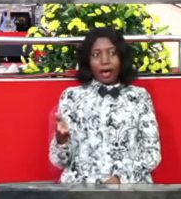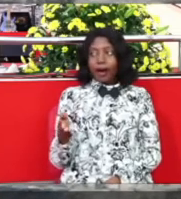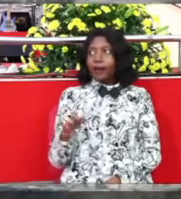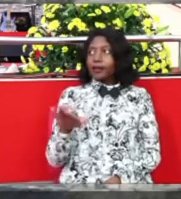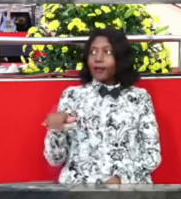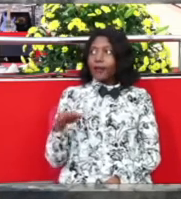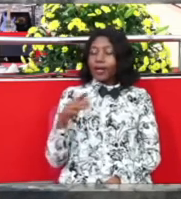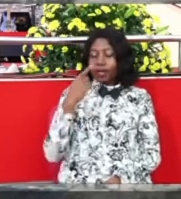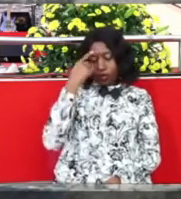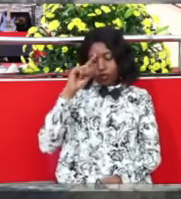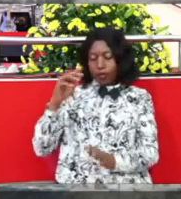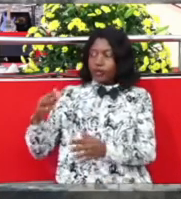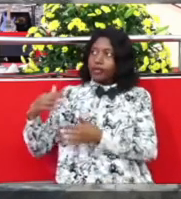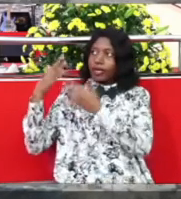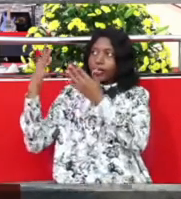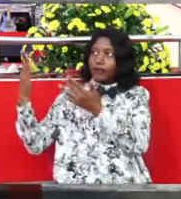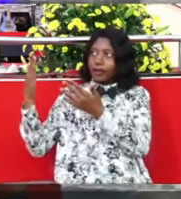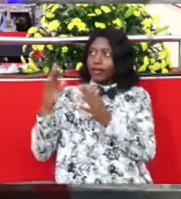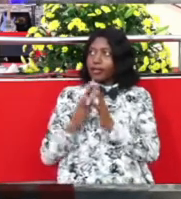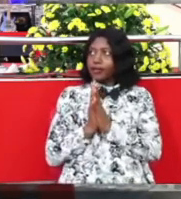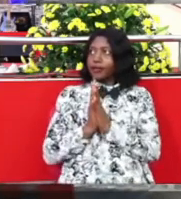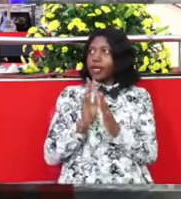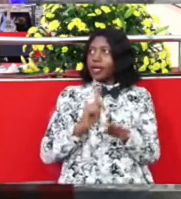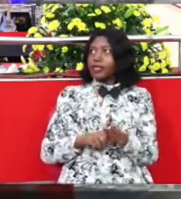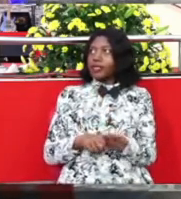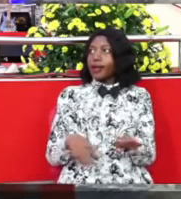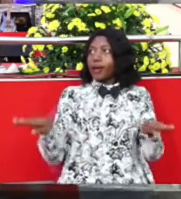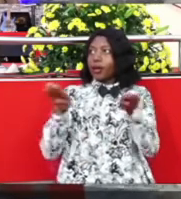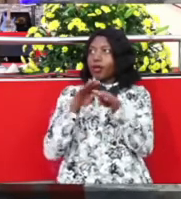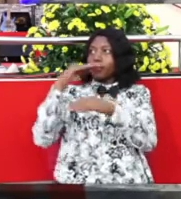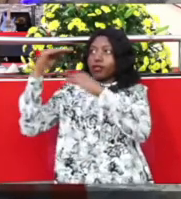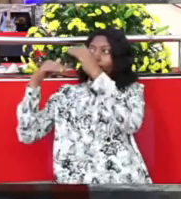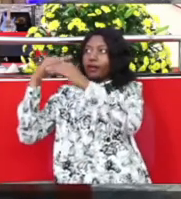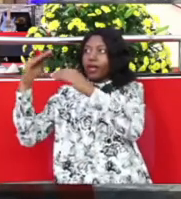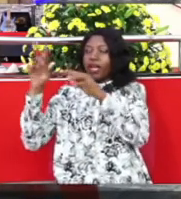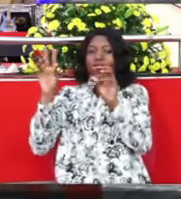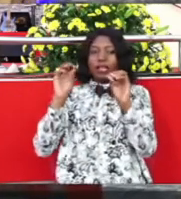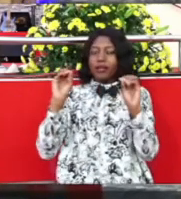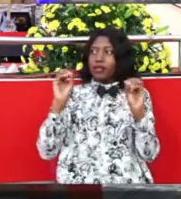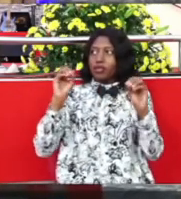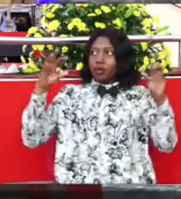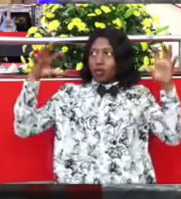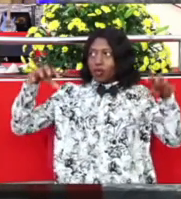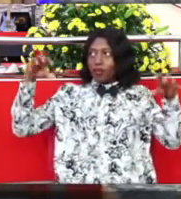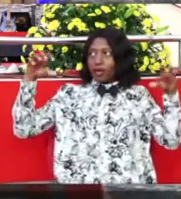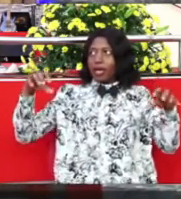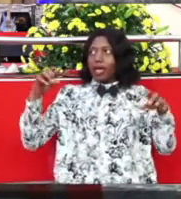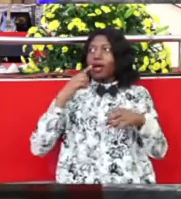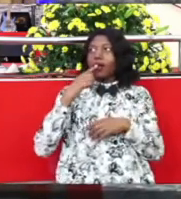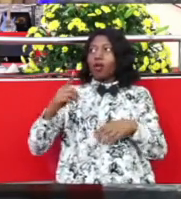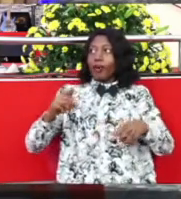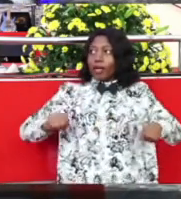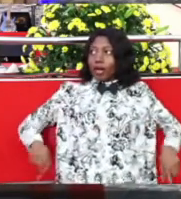Mm-hmm. Then I shut up heaven and there is no rain, or command the locusts to devour the